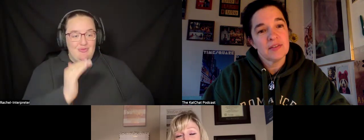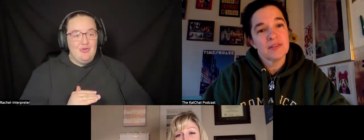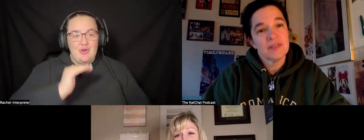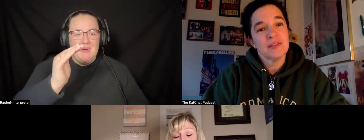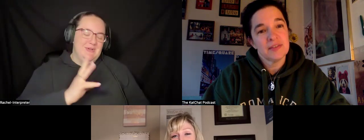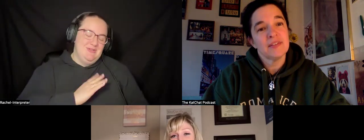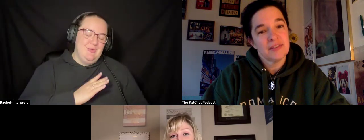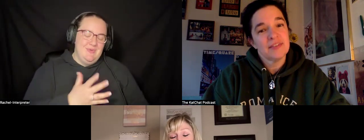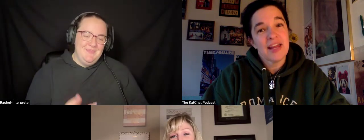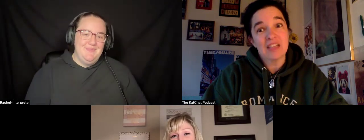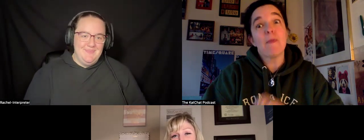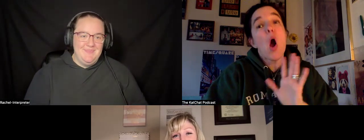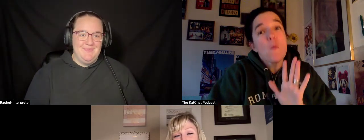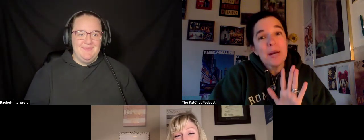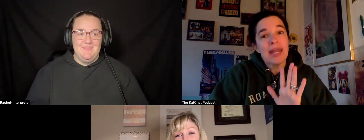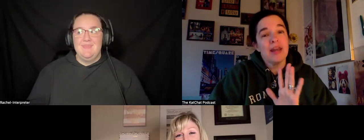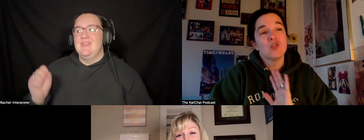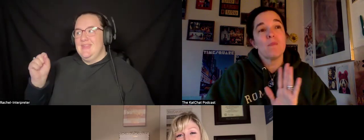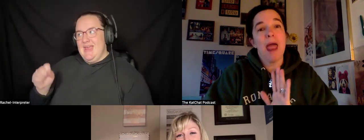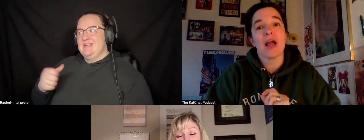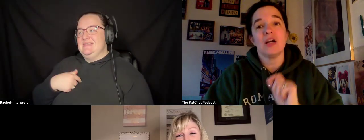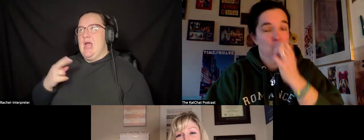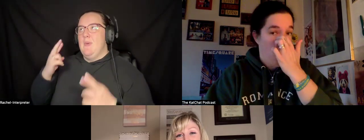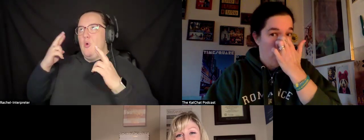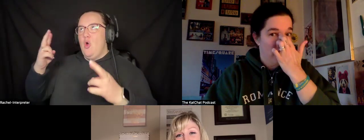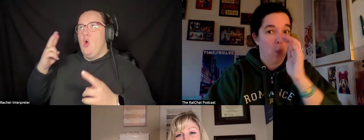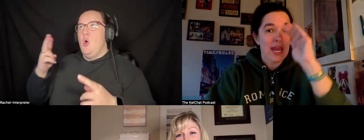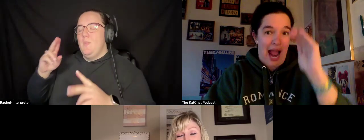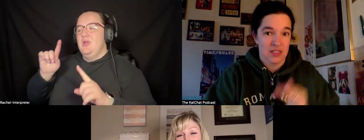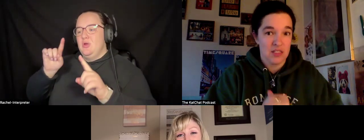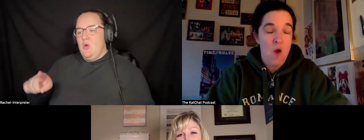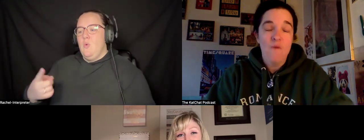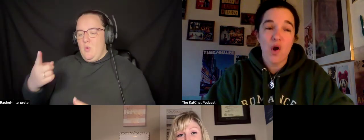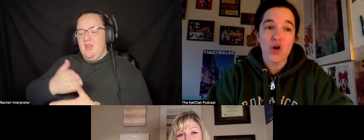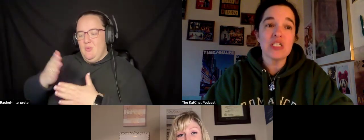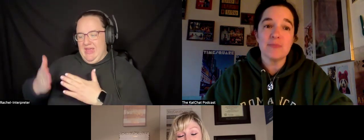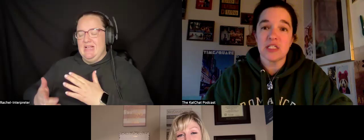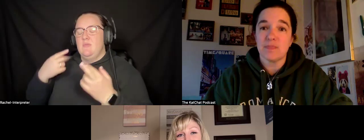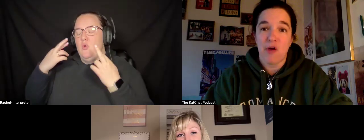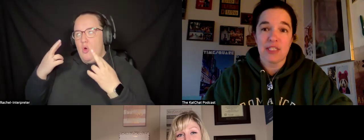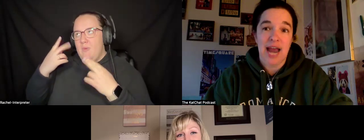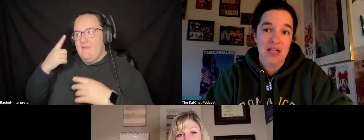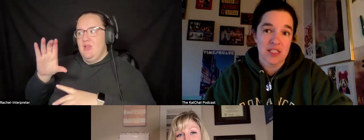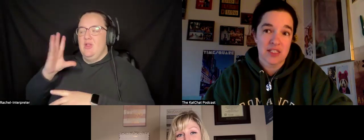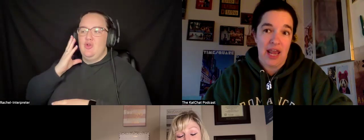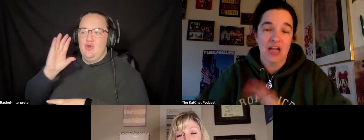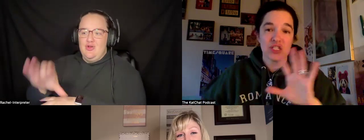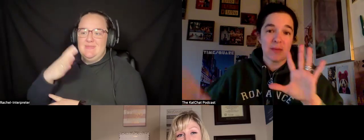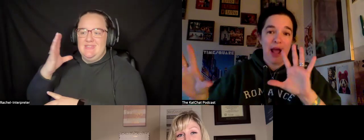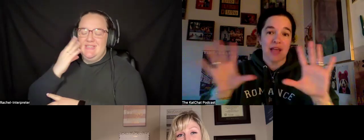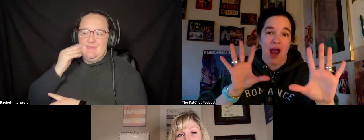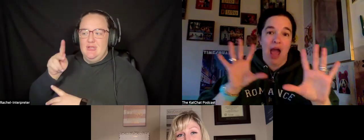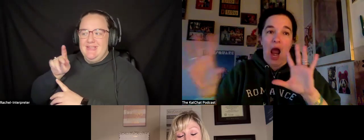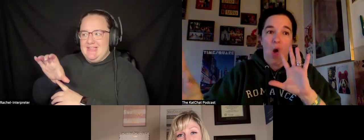cool. Yes, I'm hoping to make it to one of the weekends for the Christmas experience at Kansas City.